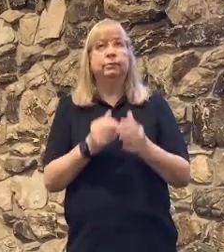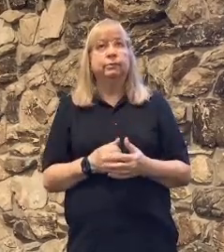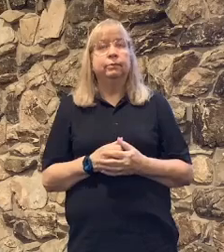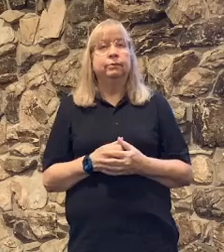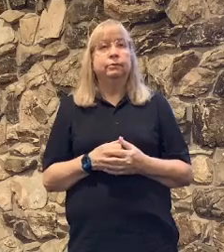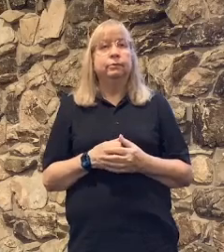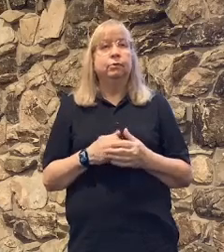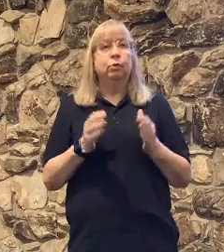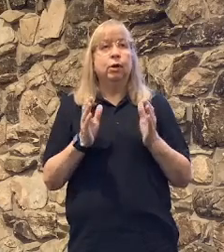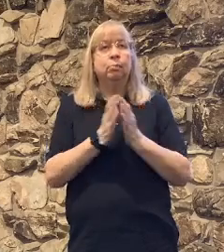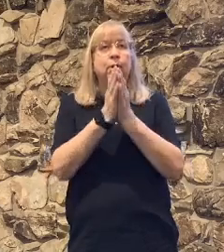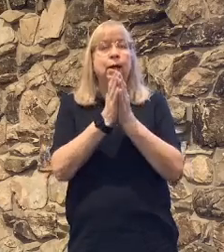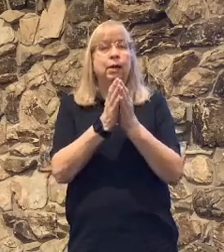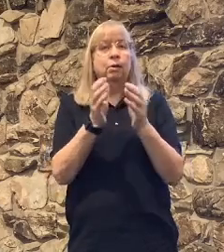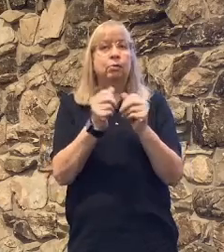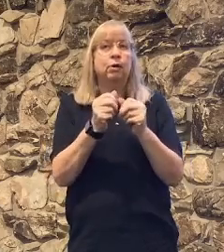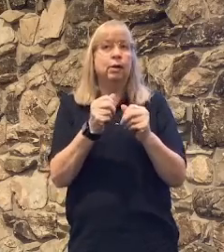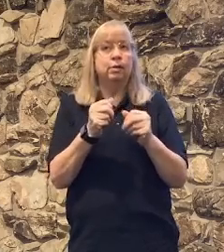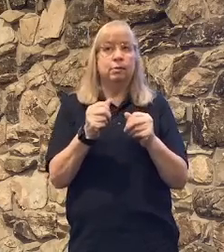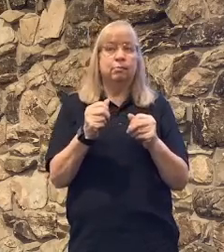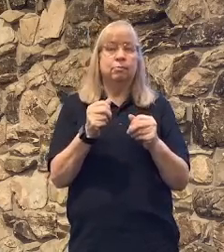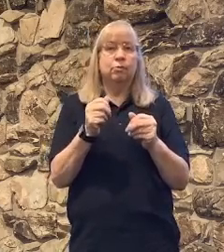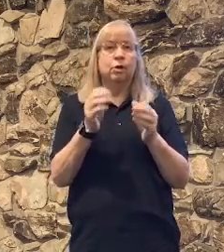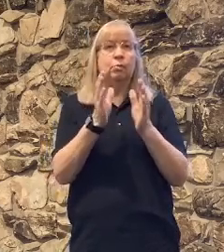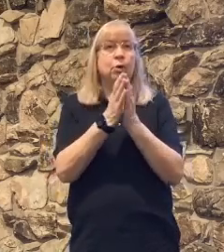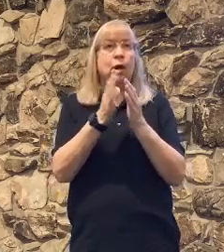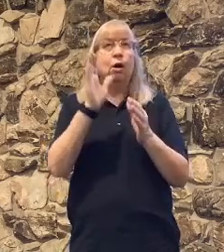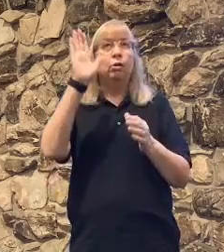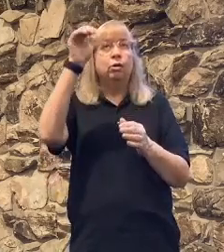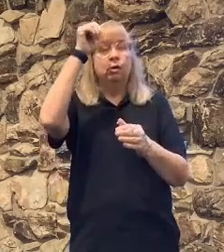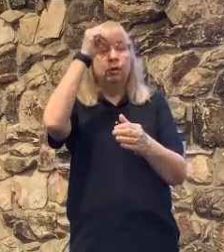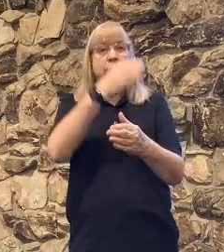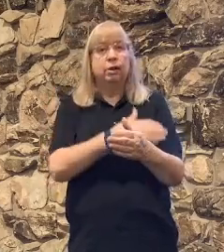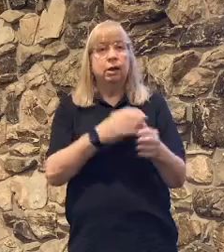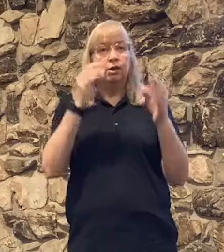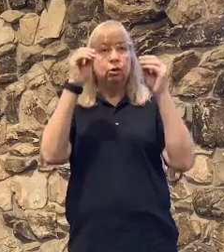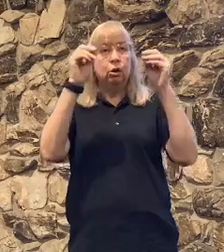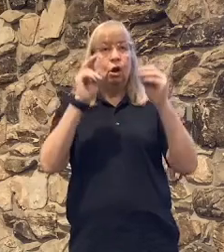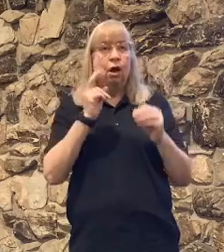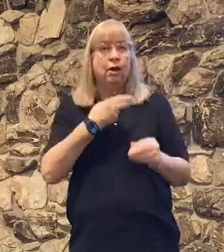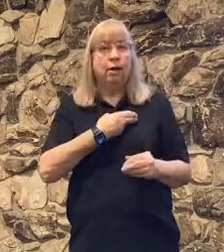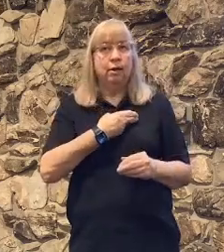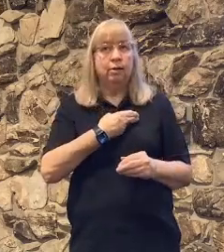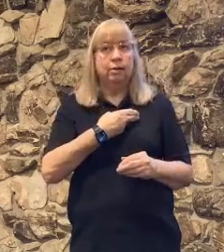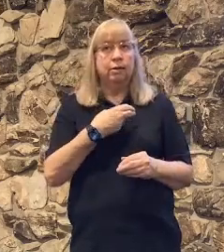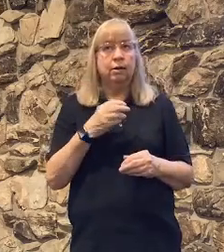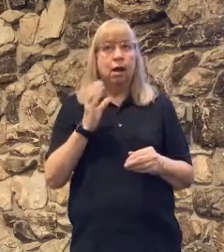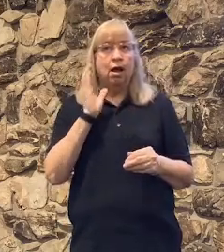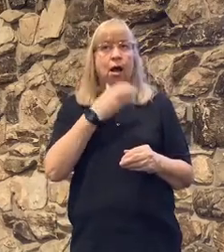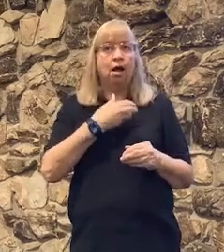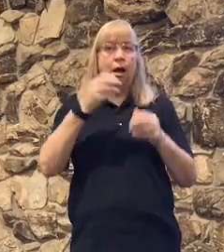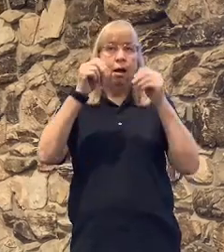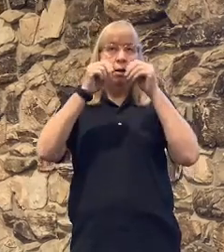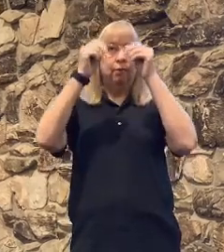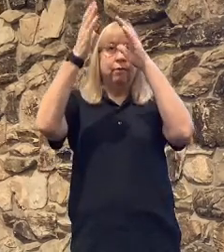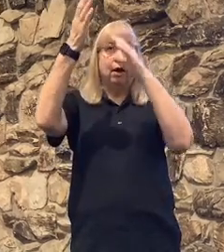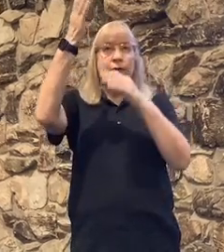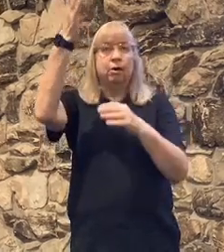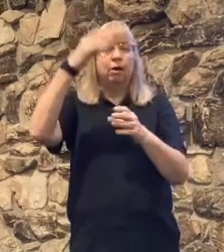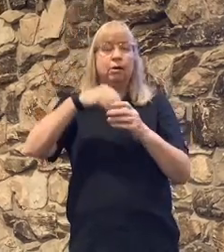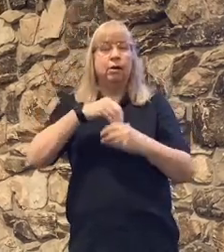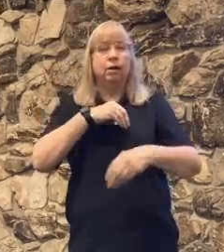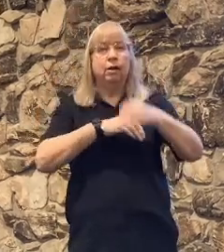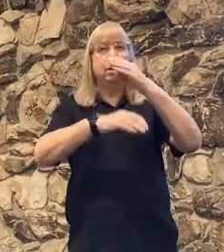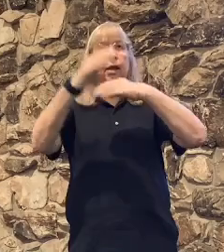We pray it along with the prayer that your Son taught us. Our Father, who art